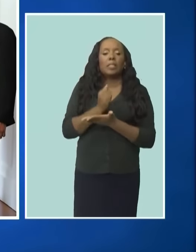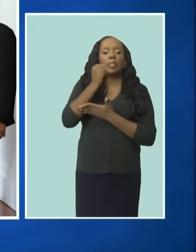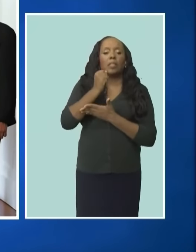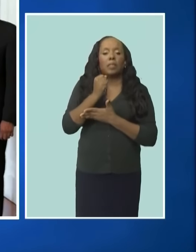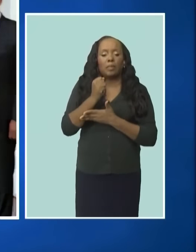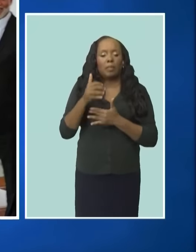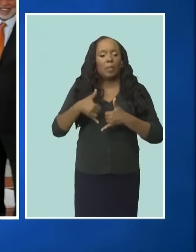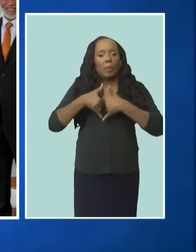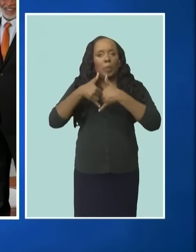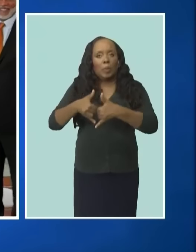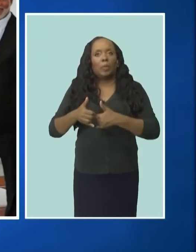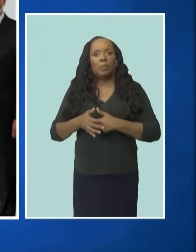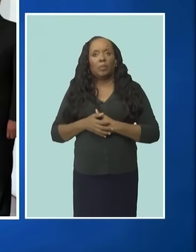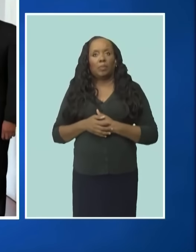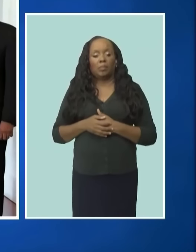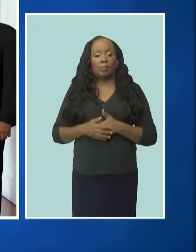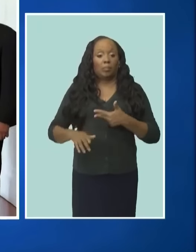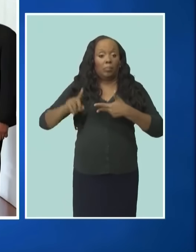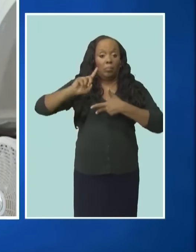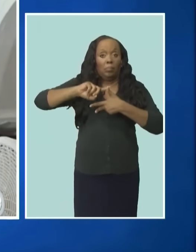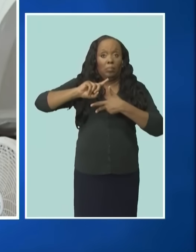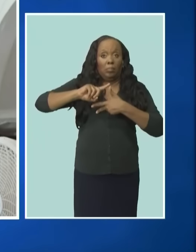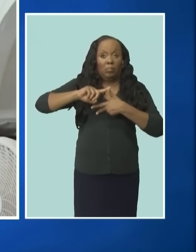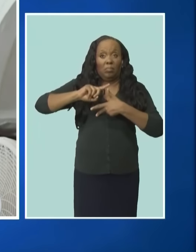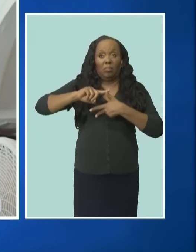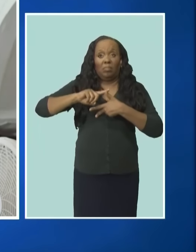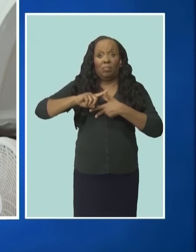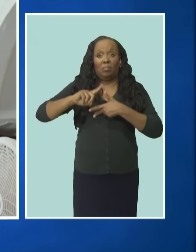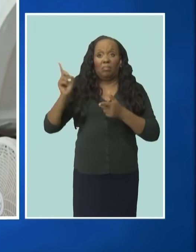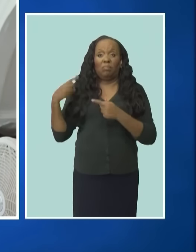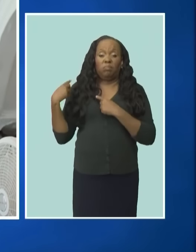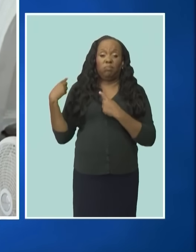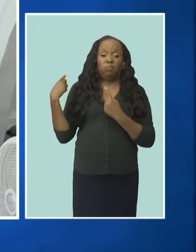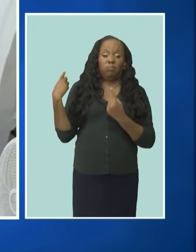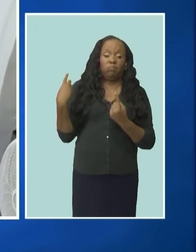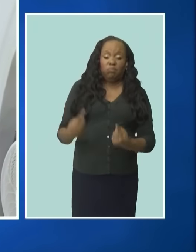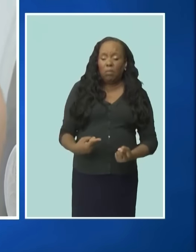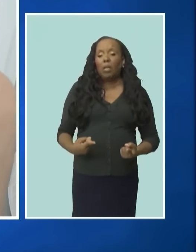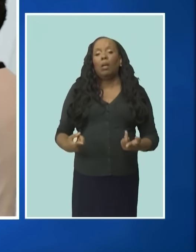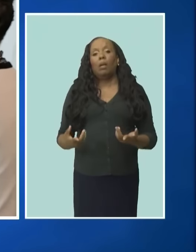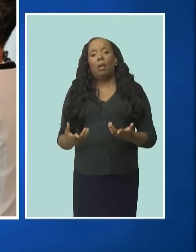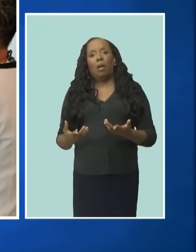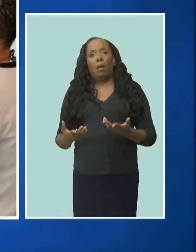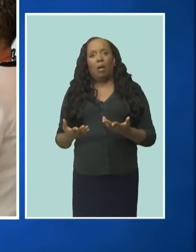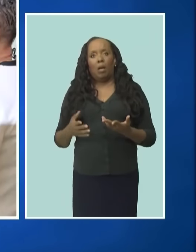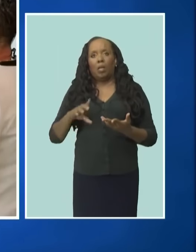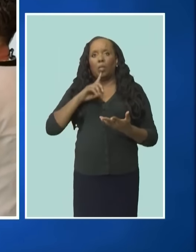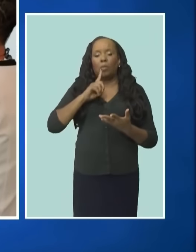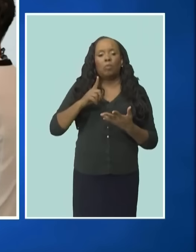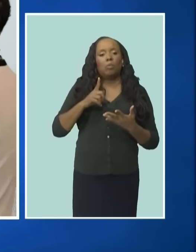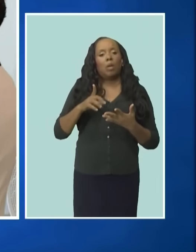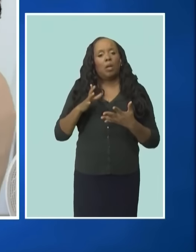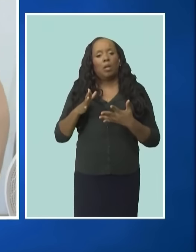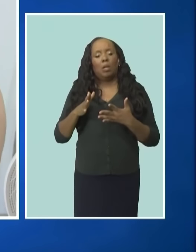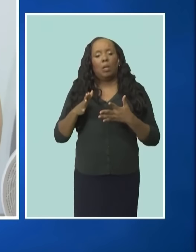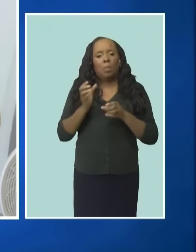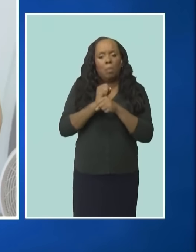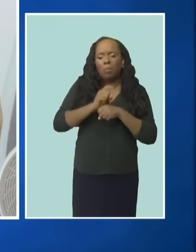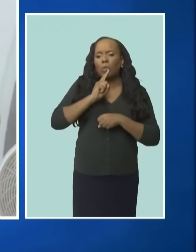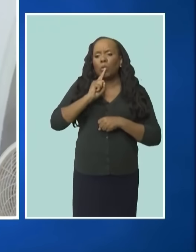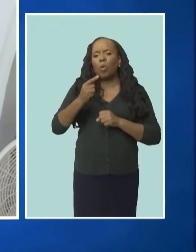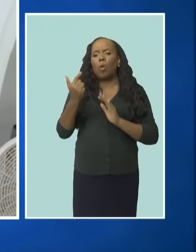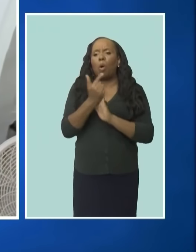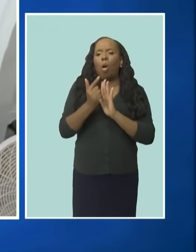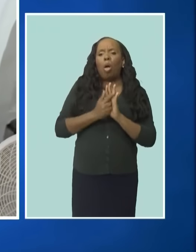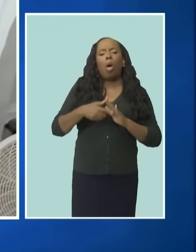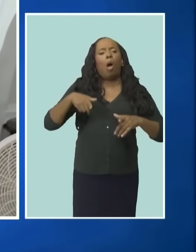says that the Most Honorable Leslie Haynes has spent his career in defense of the law and in pursuit of social justice, the country,